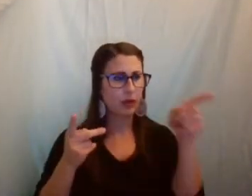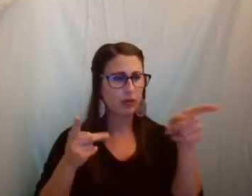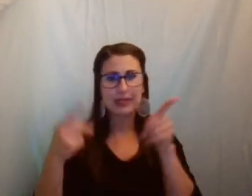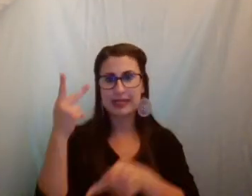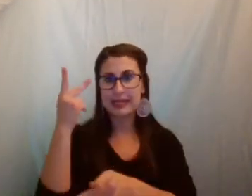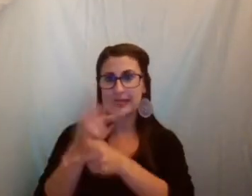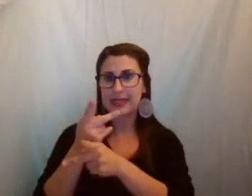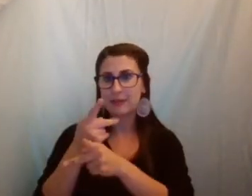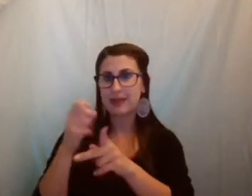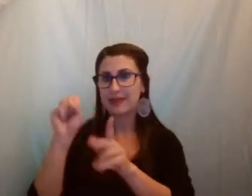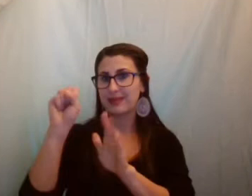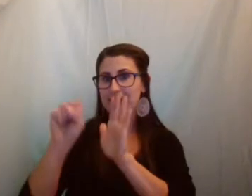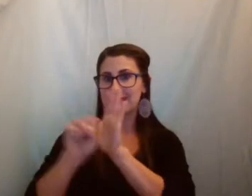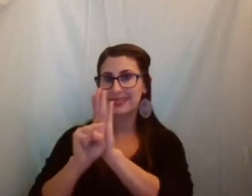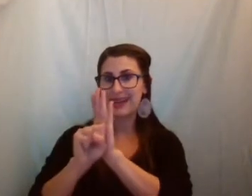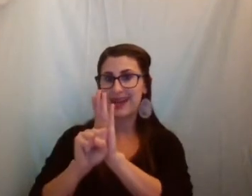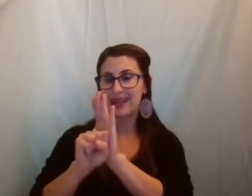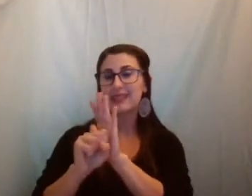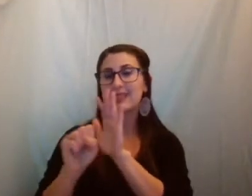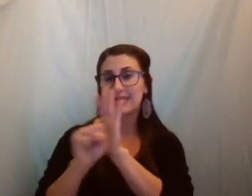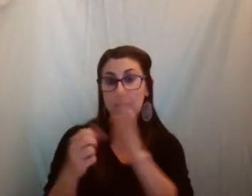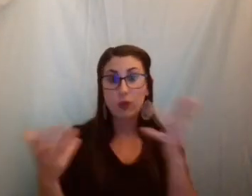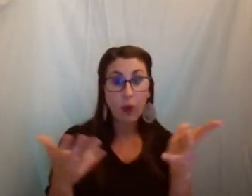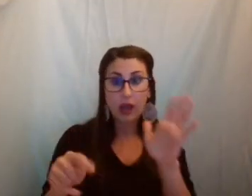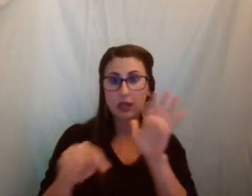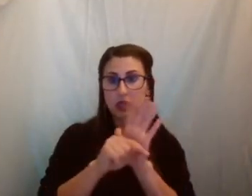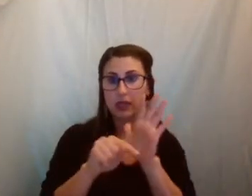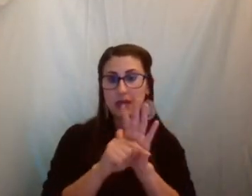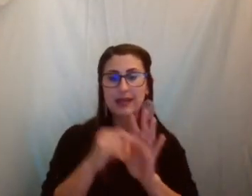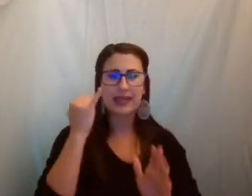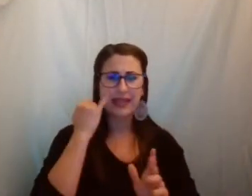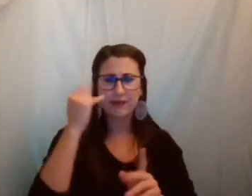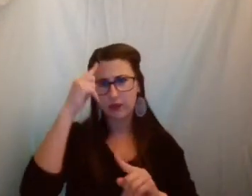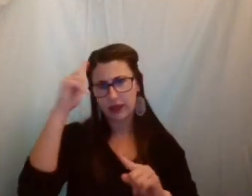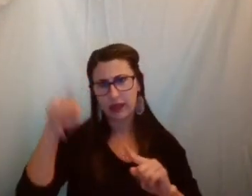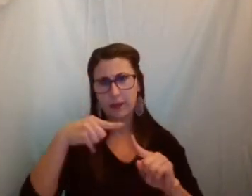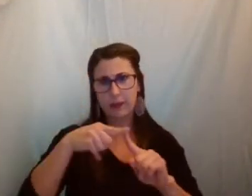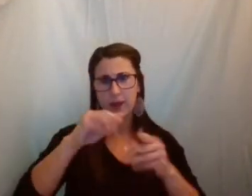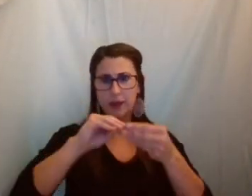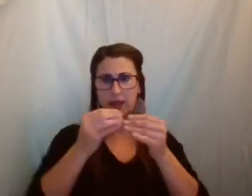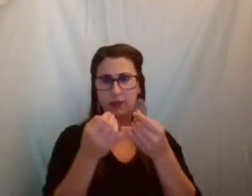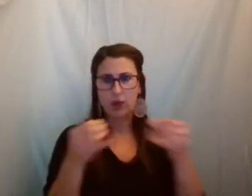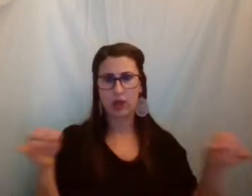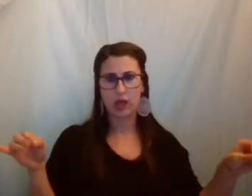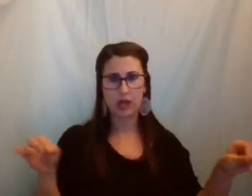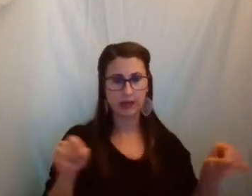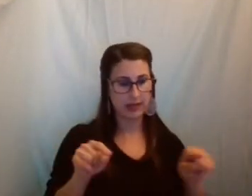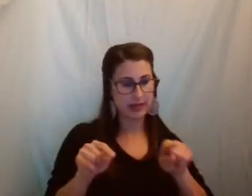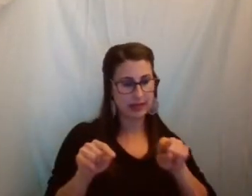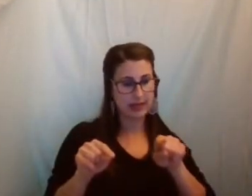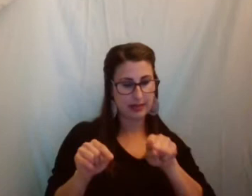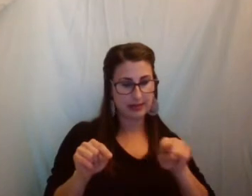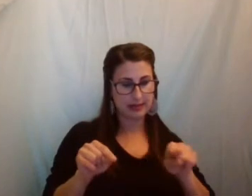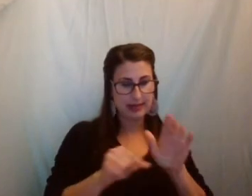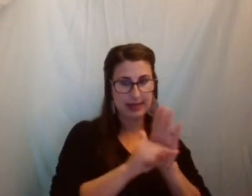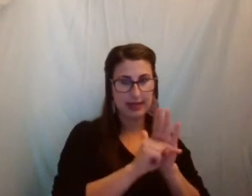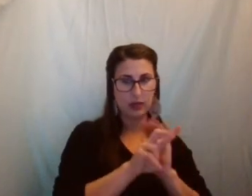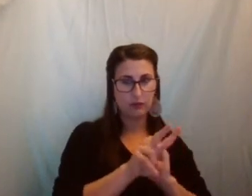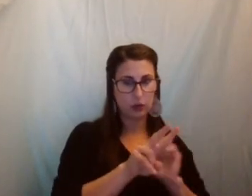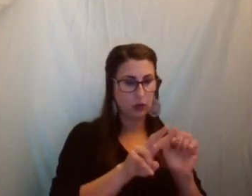and keep. So keep that sign that's negative. All right. And if you think of the number line, you're at